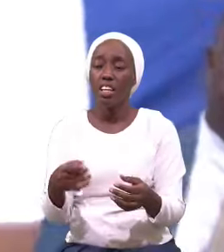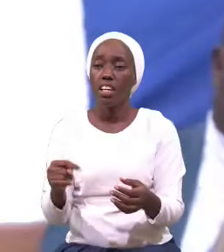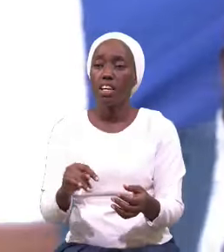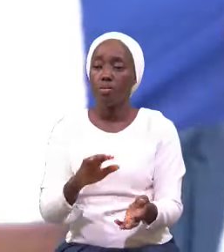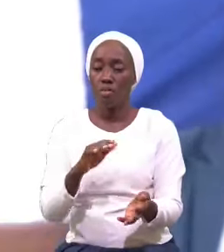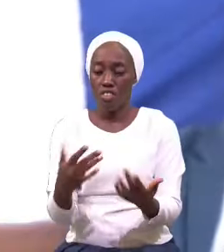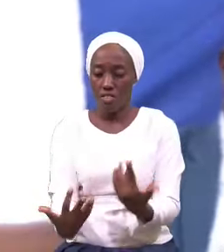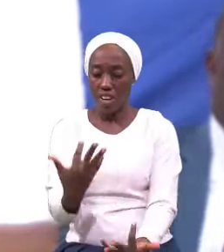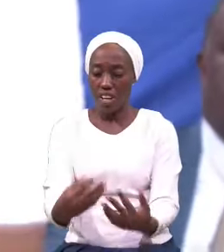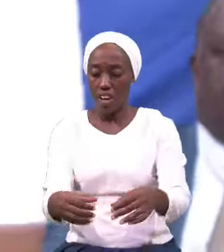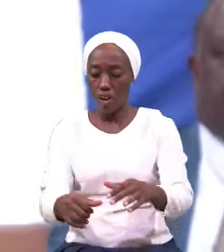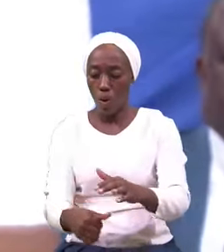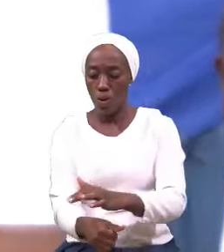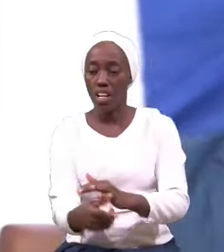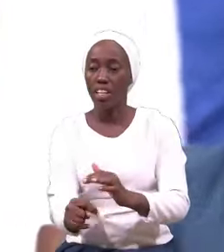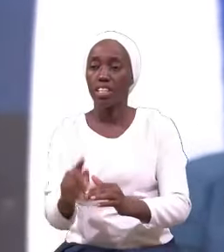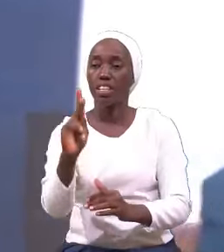kettle.